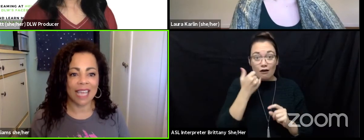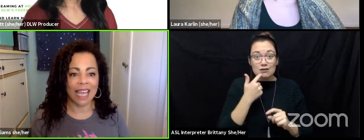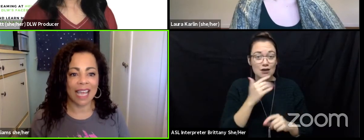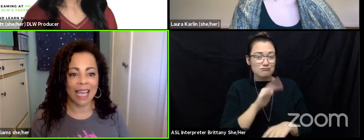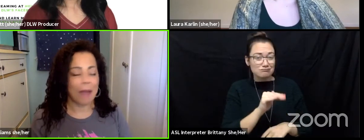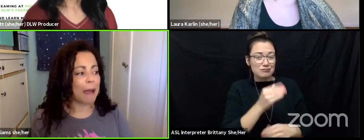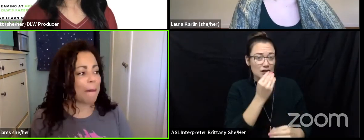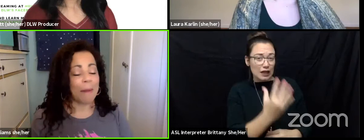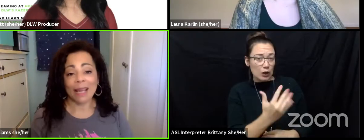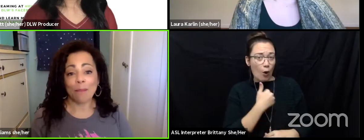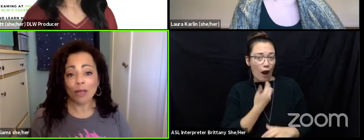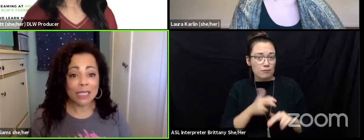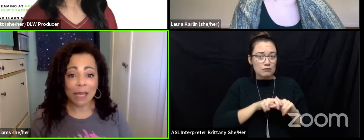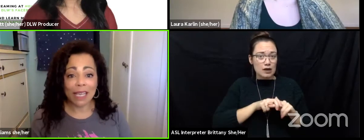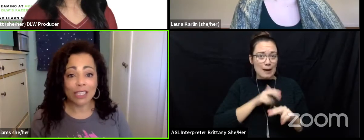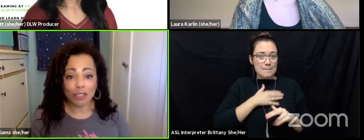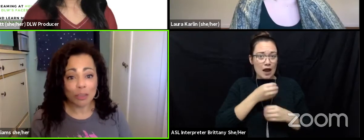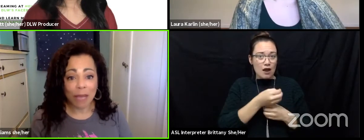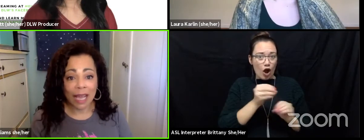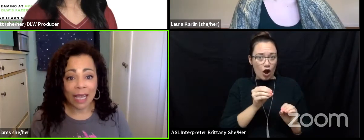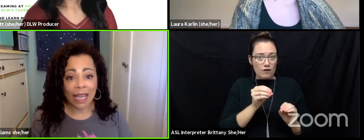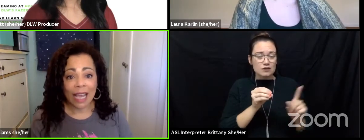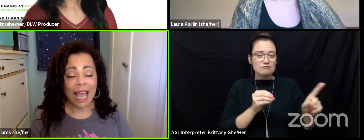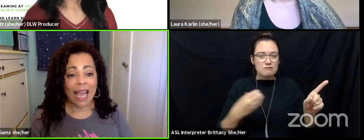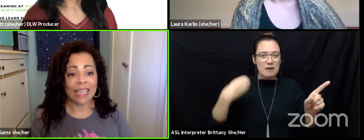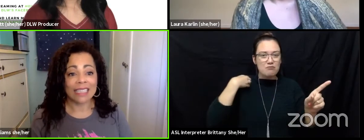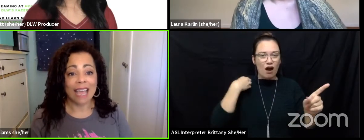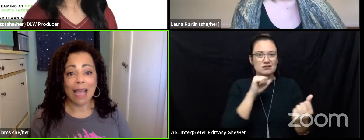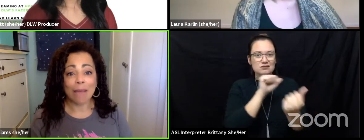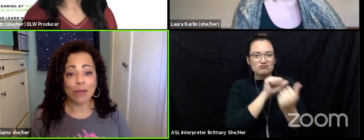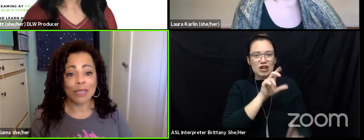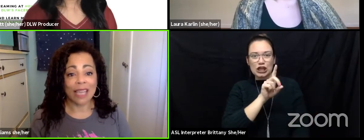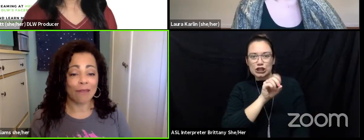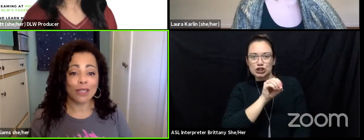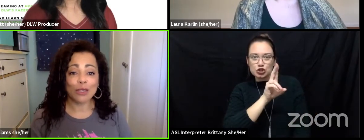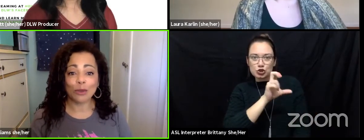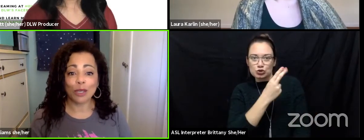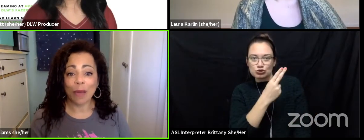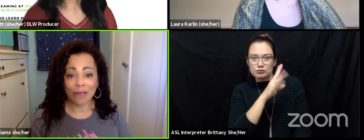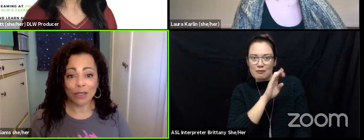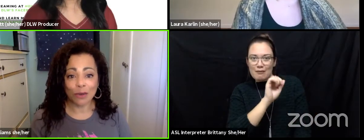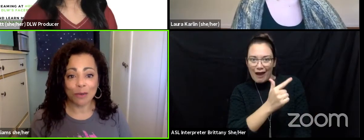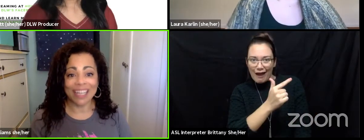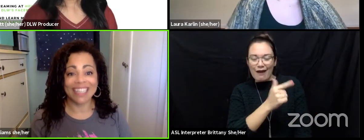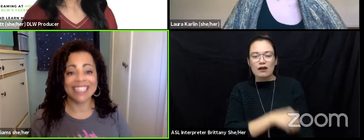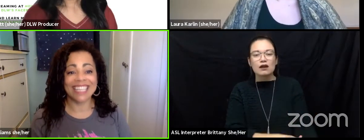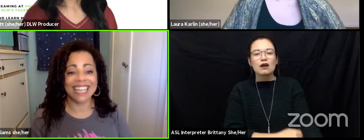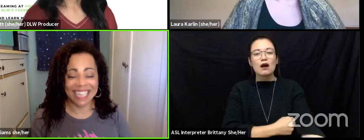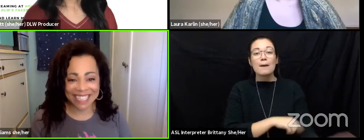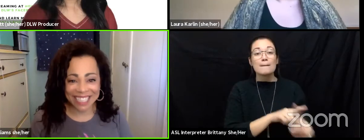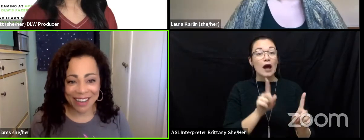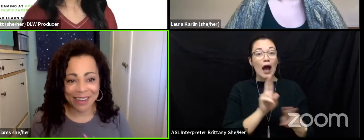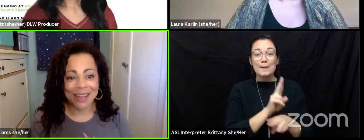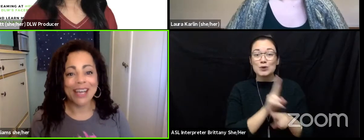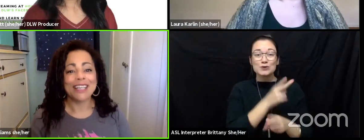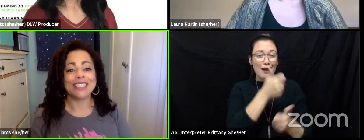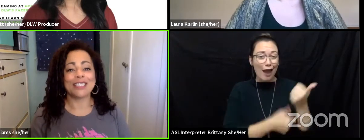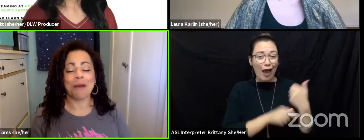office today, my boss is being a douchebag, and I am using every tool you ever taught me 6 years